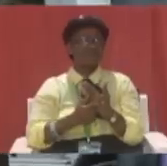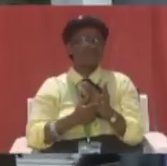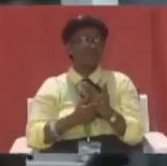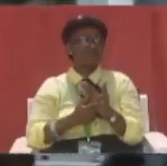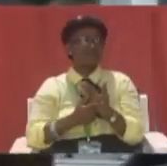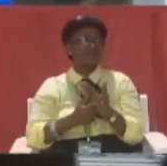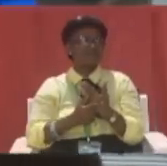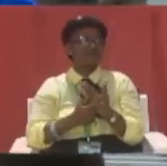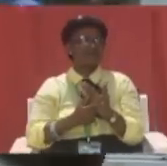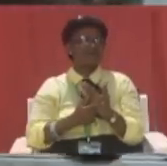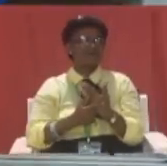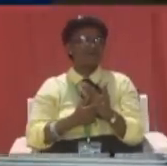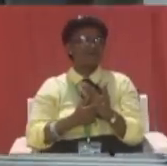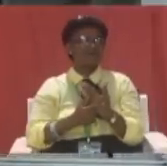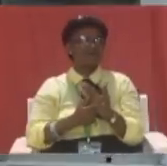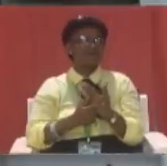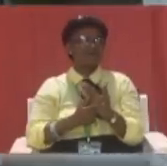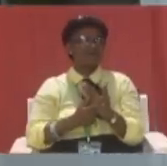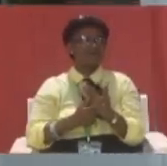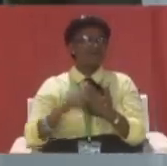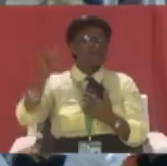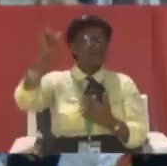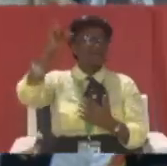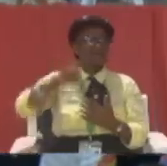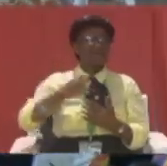they are the only one to stand now.